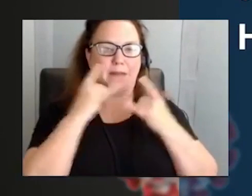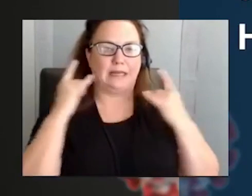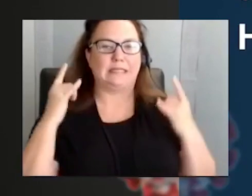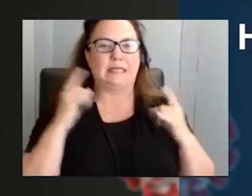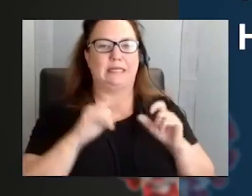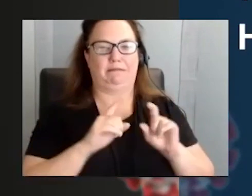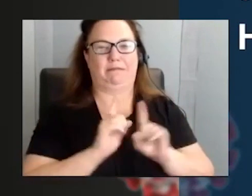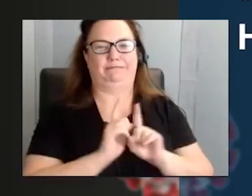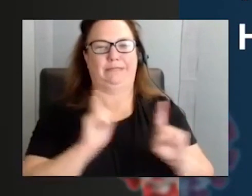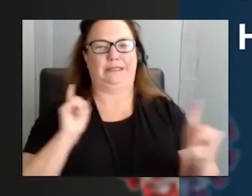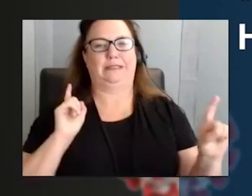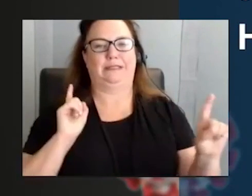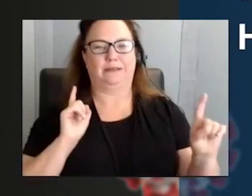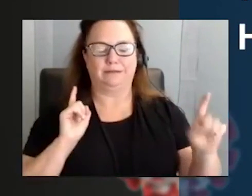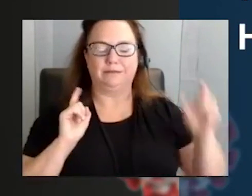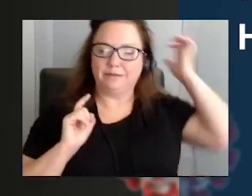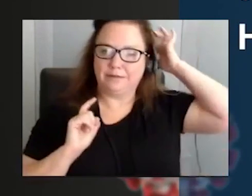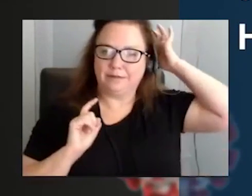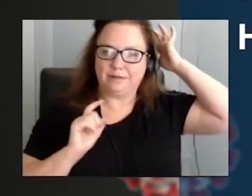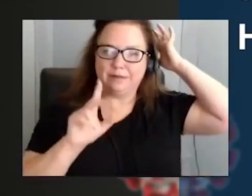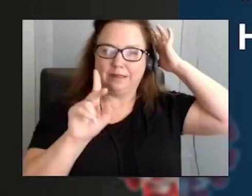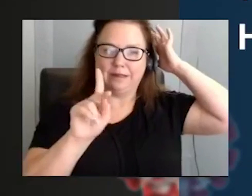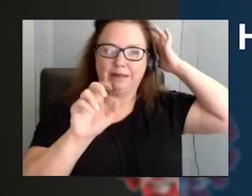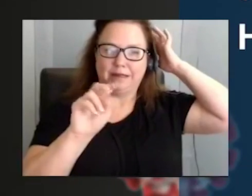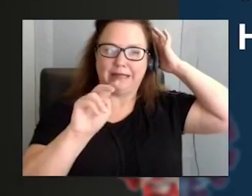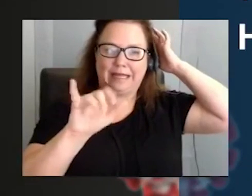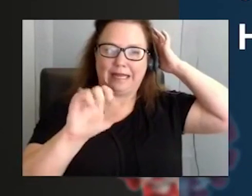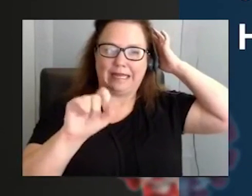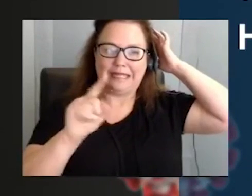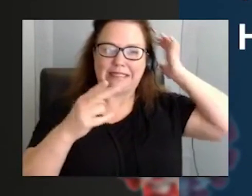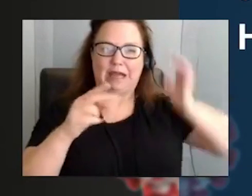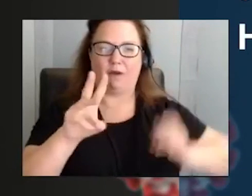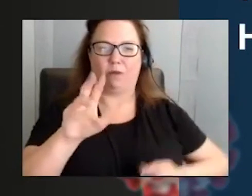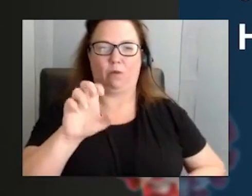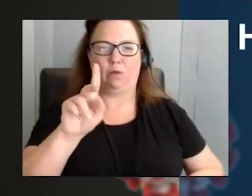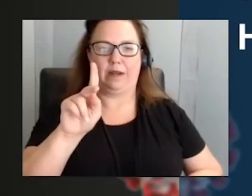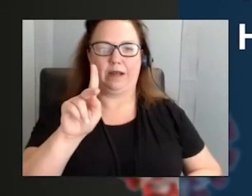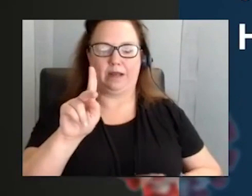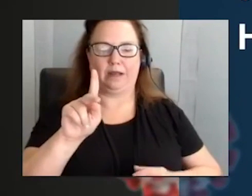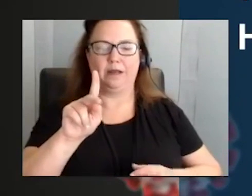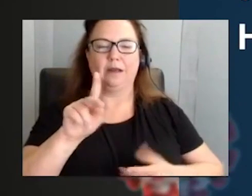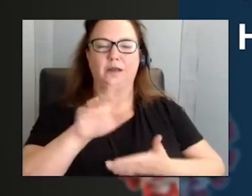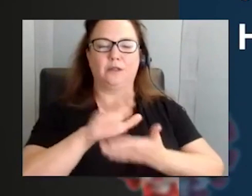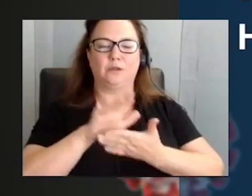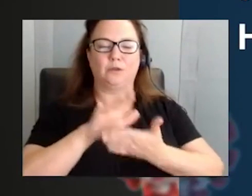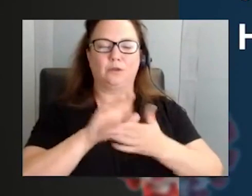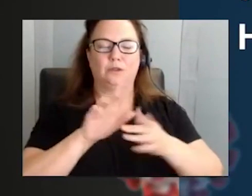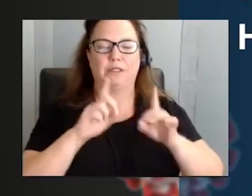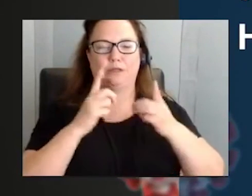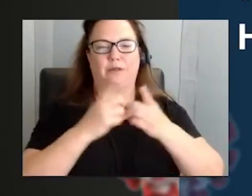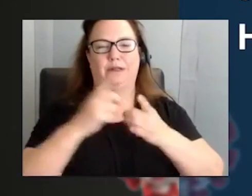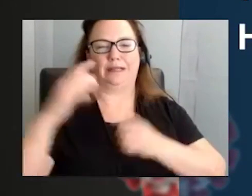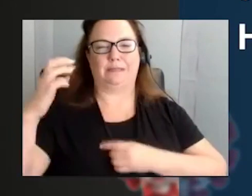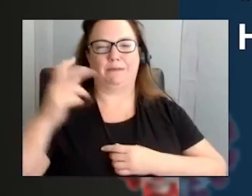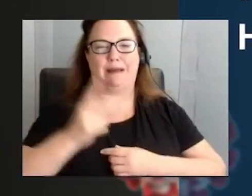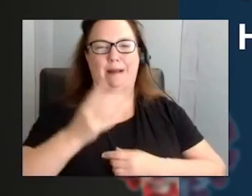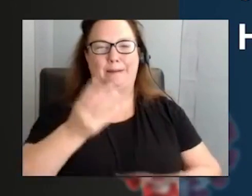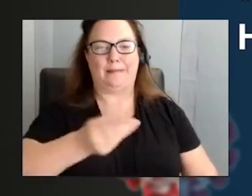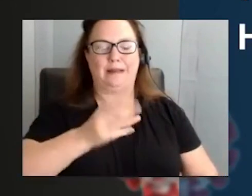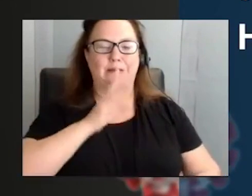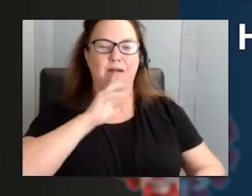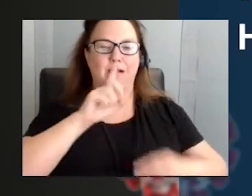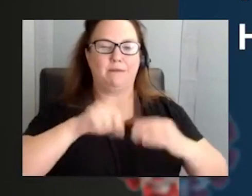guidelines. Kenny Southwick, Executive Director, Cooperating School Districts of Greater Kansas City, is back to talk about what happened